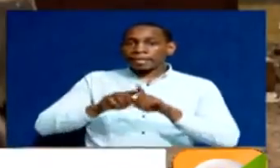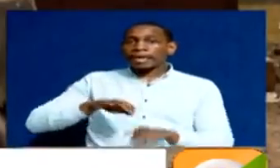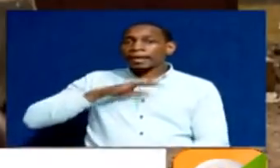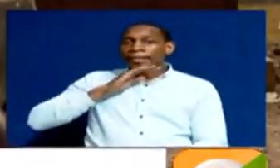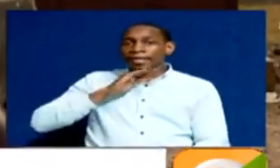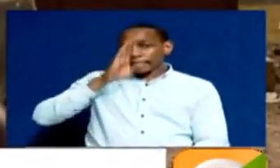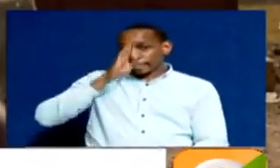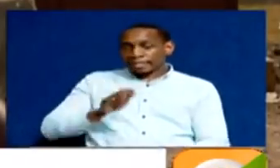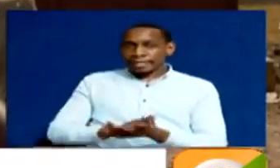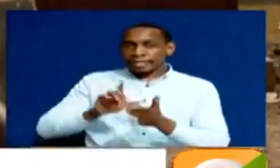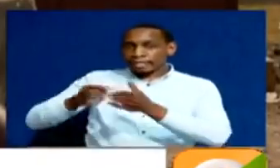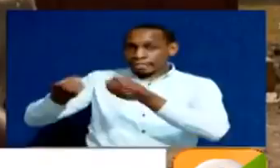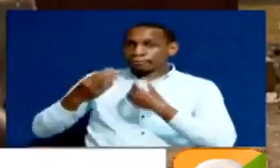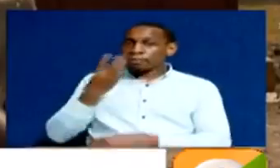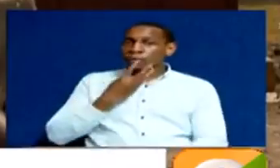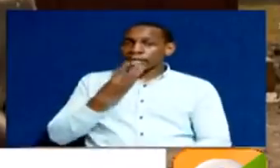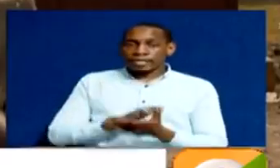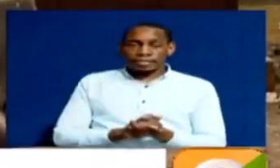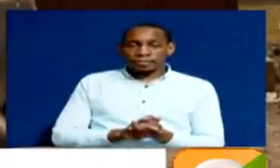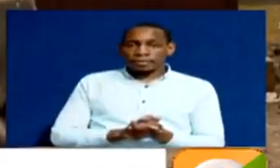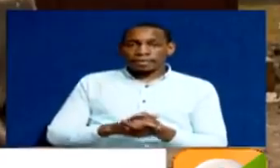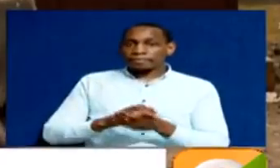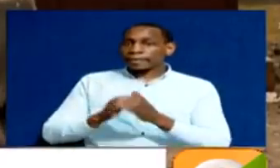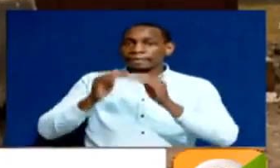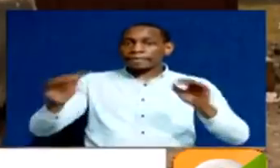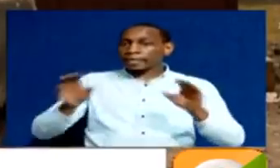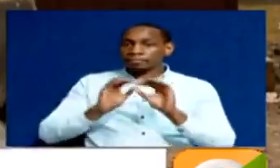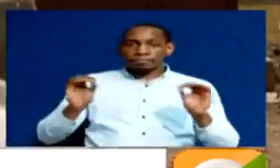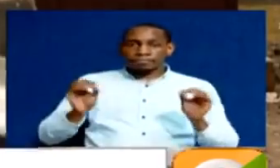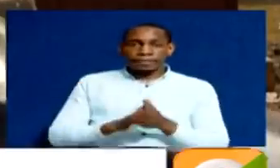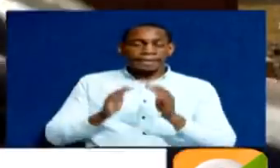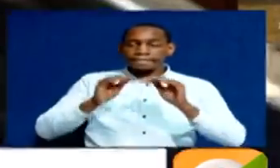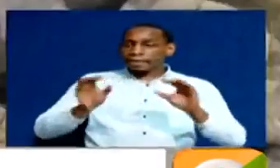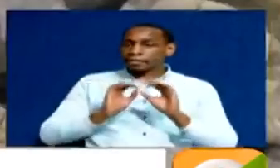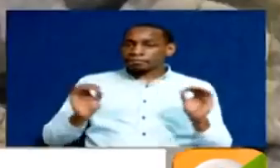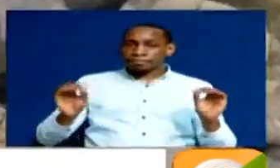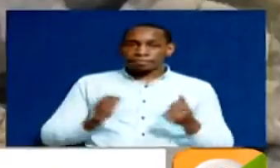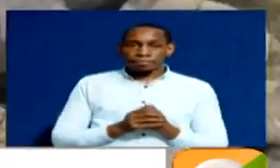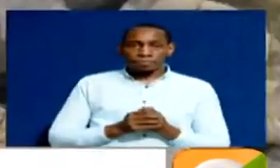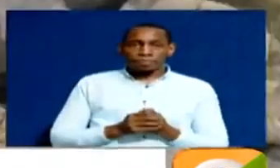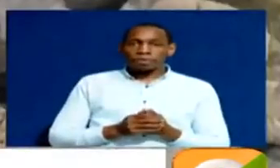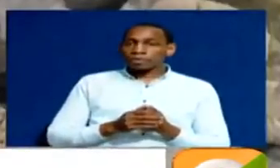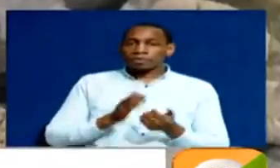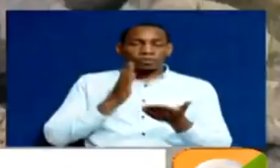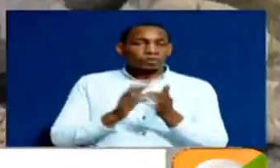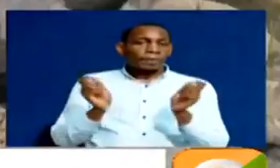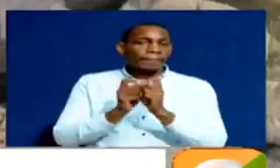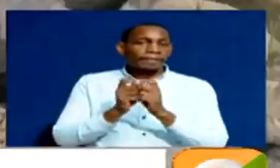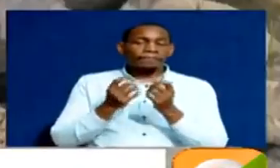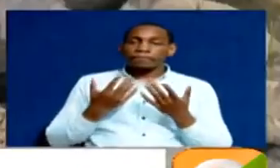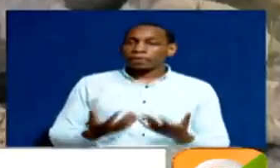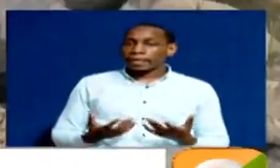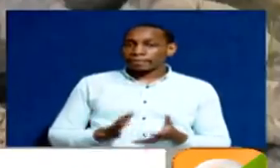you come to know about it on Wednesday. It's not fair. It's not at all fair. And it's very, very